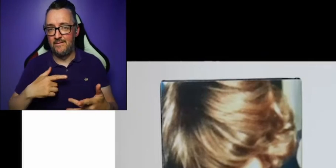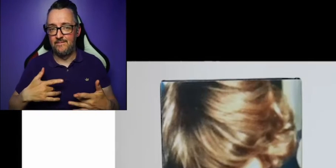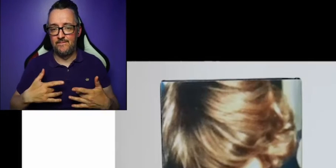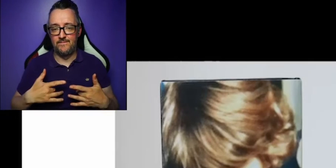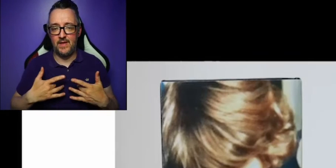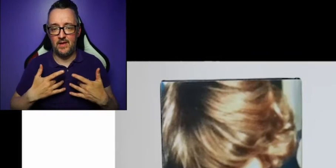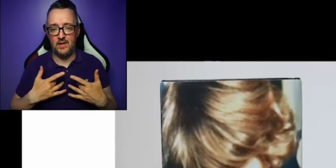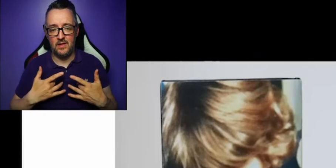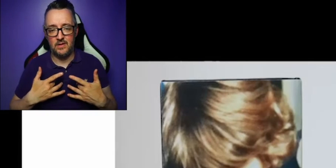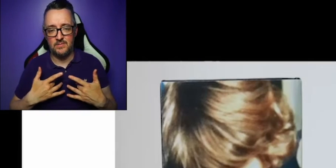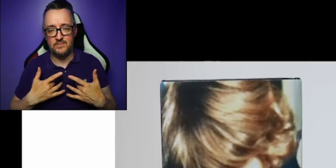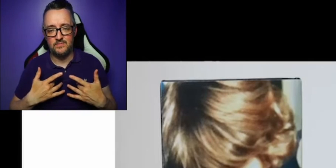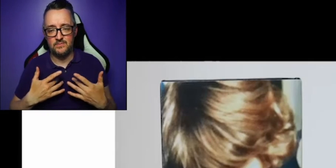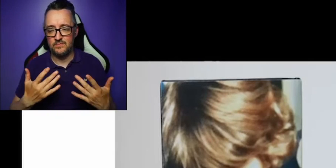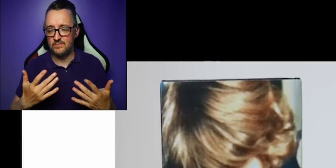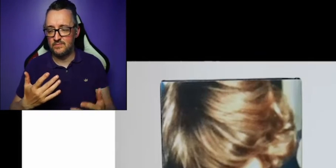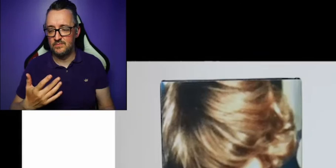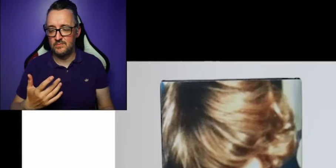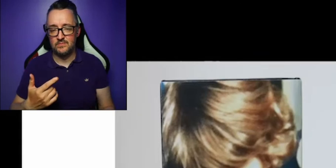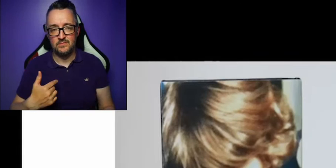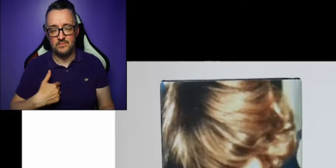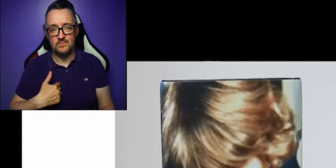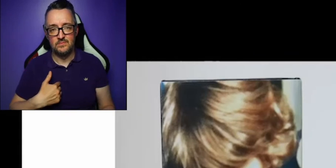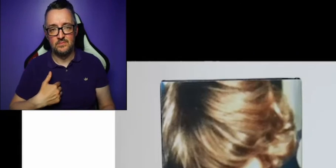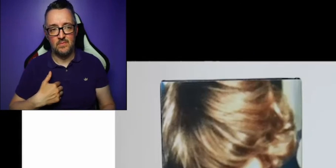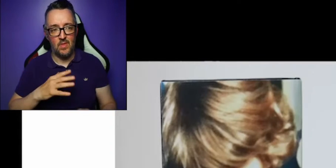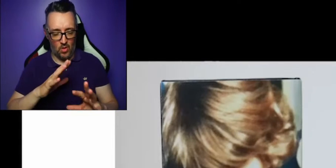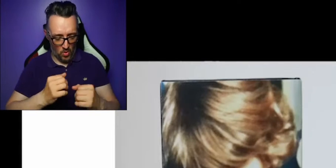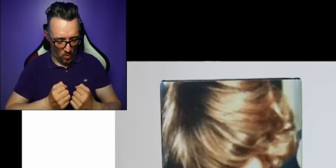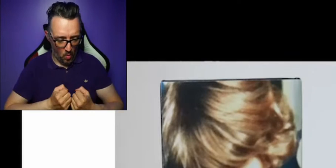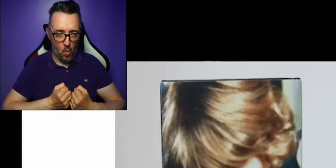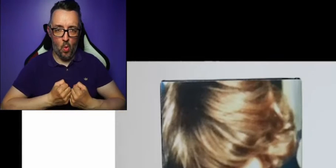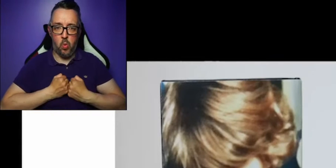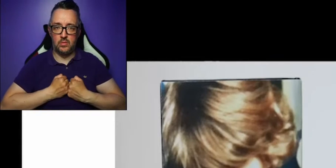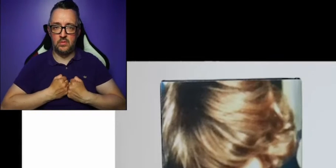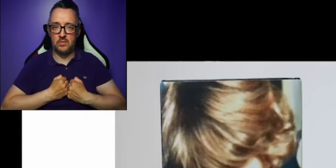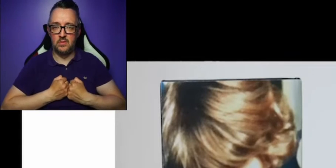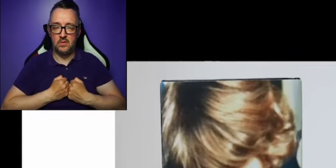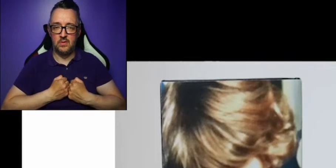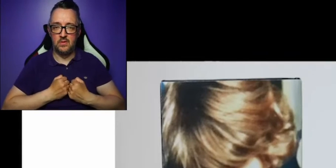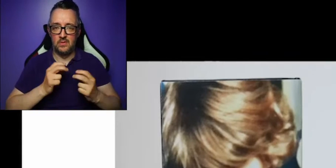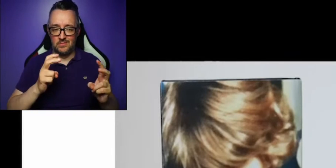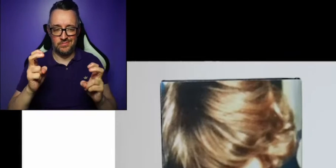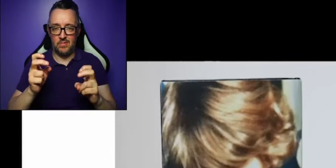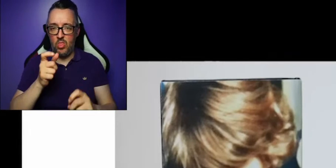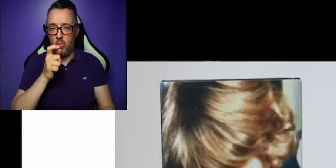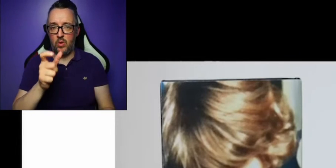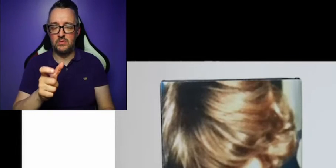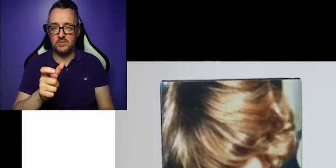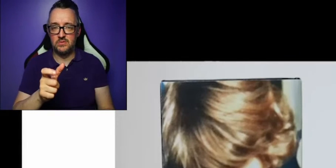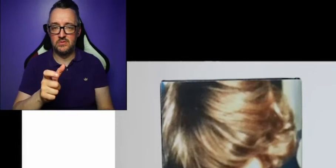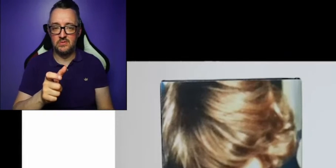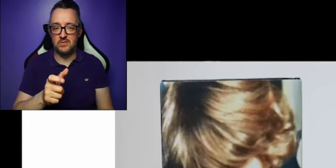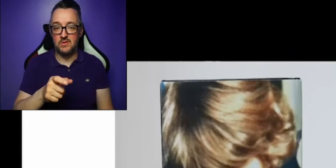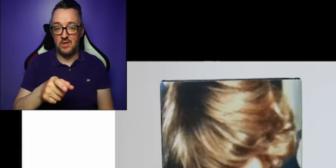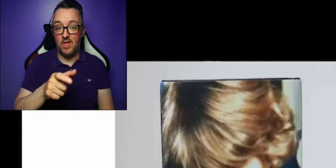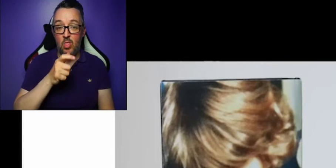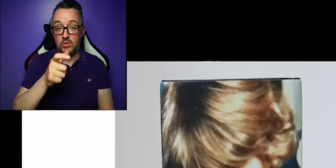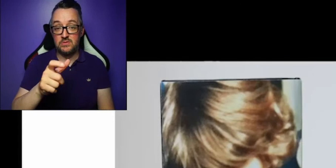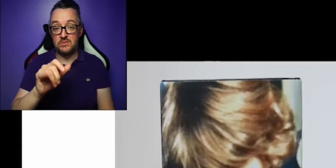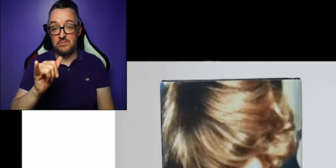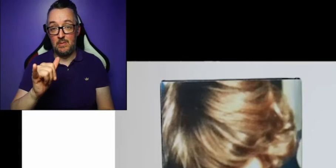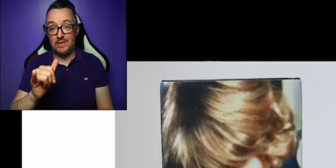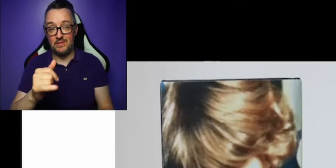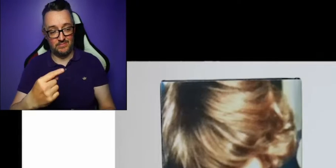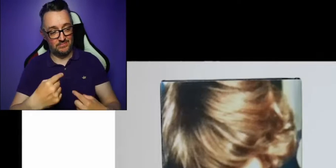feels like I'm owning the words, I'm owning the terminology that might be used for somebody like me,